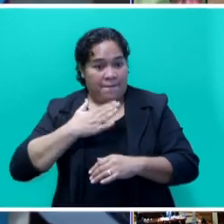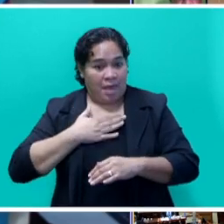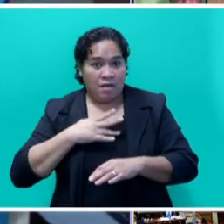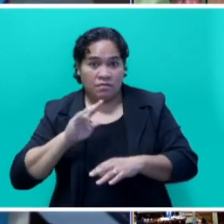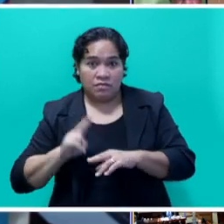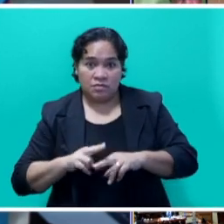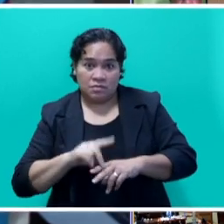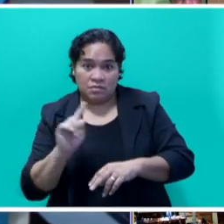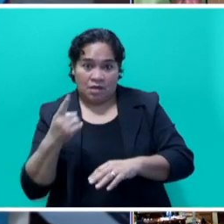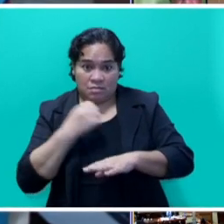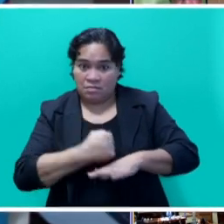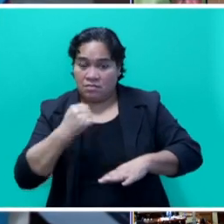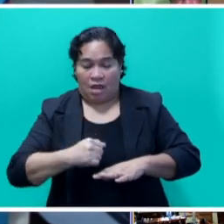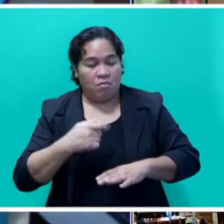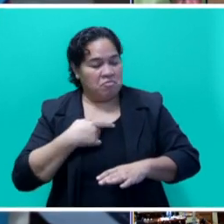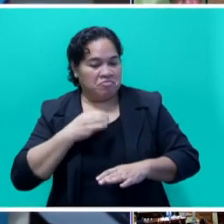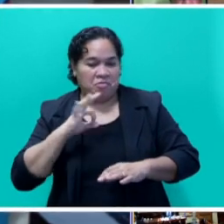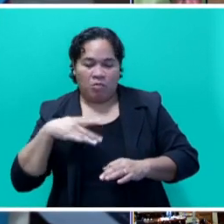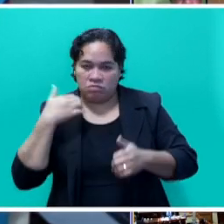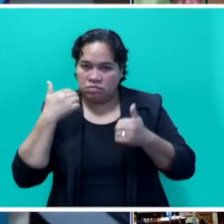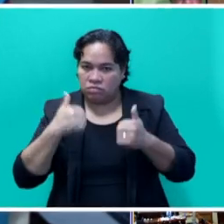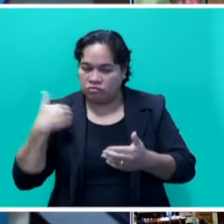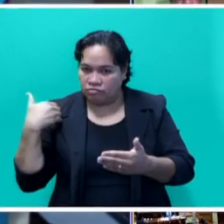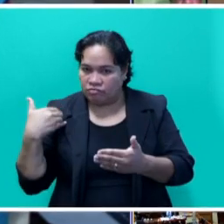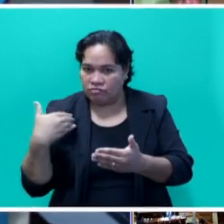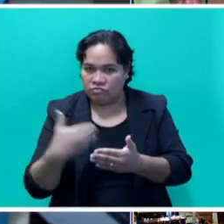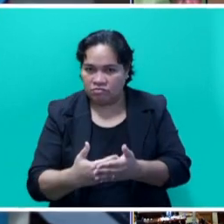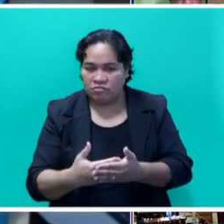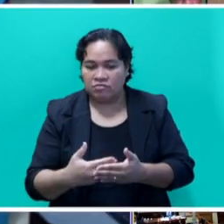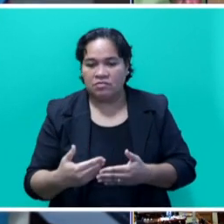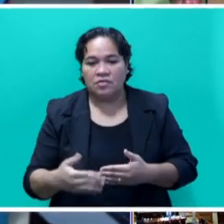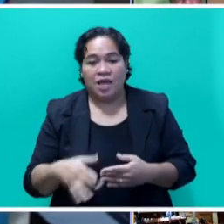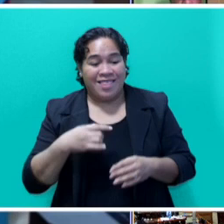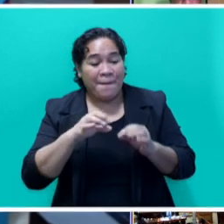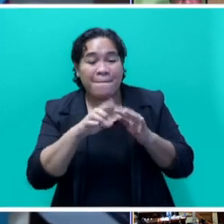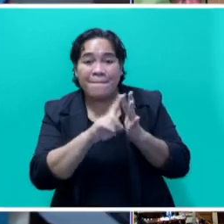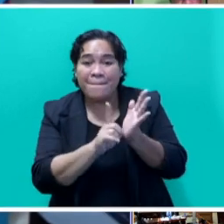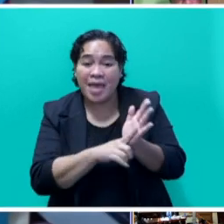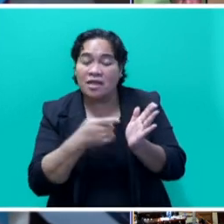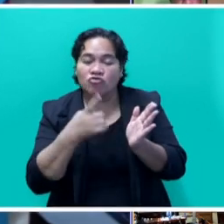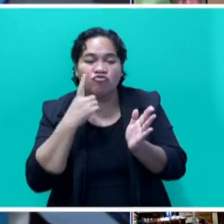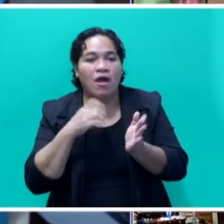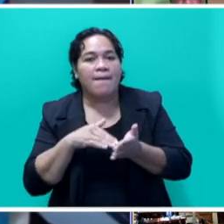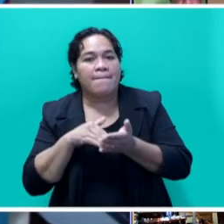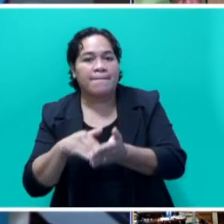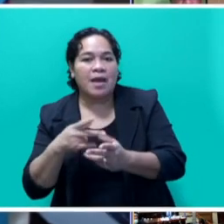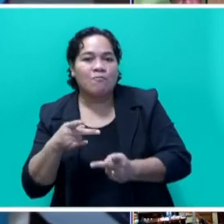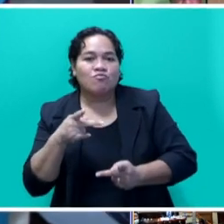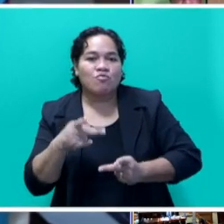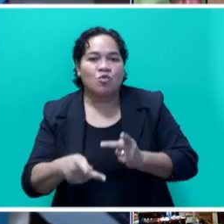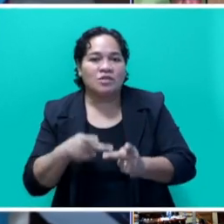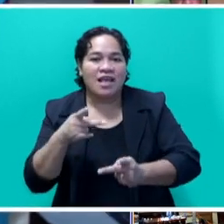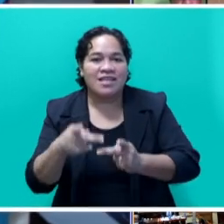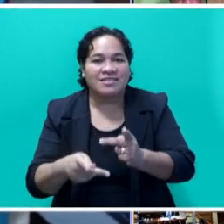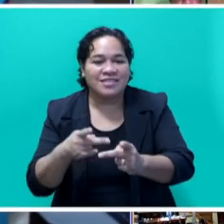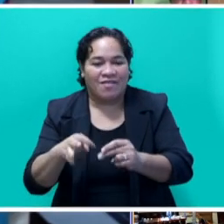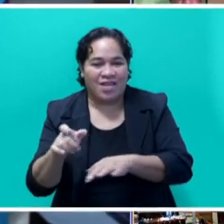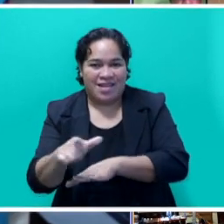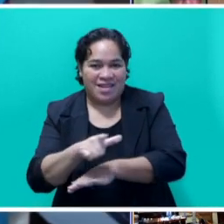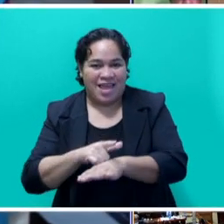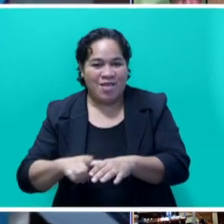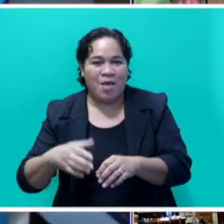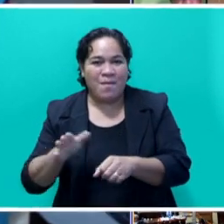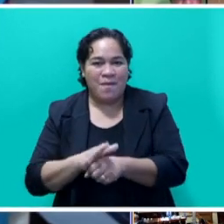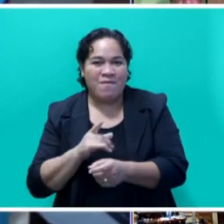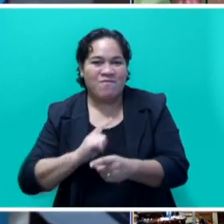empowerment that we've established from day one. The bill simply streamlines the process of developing land that has already